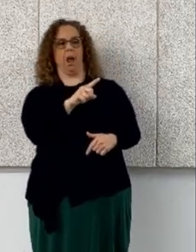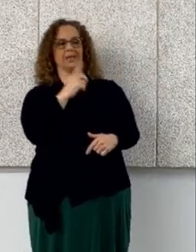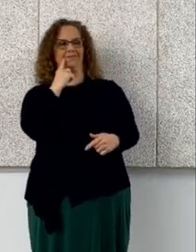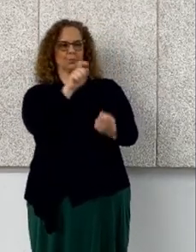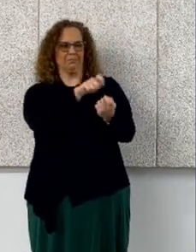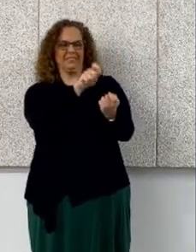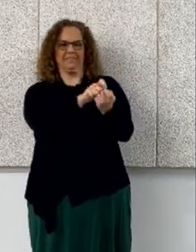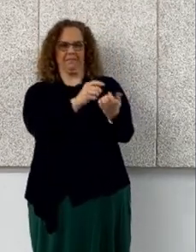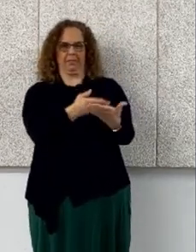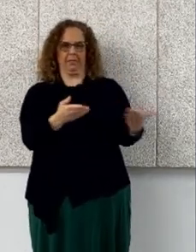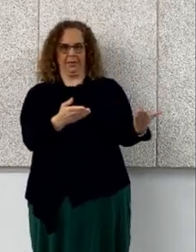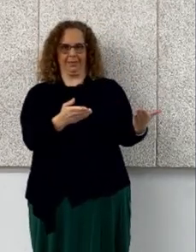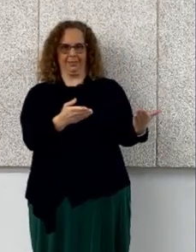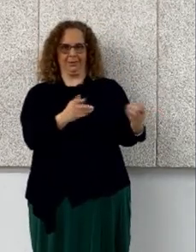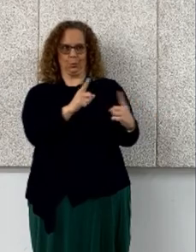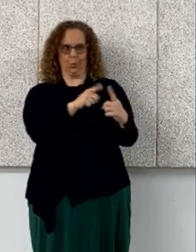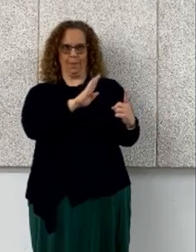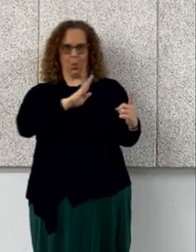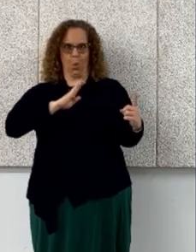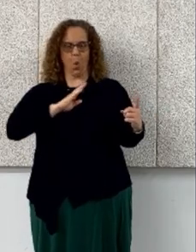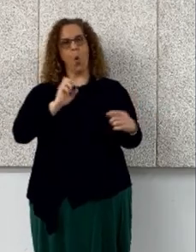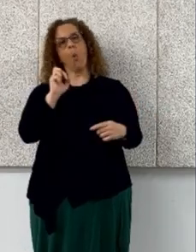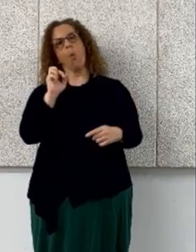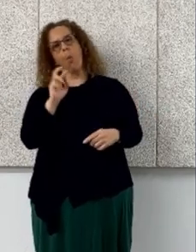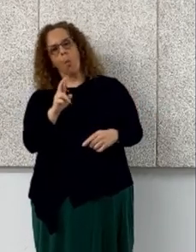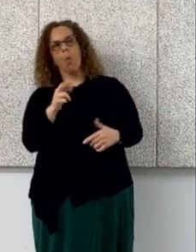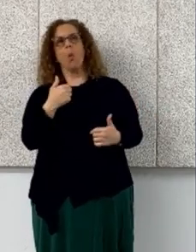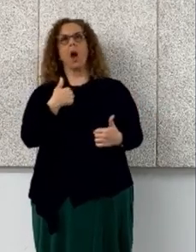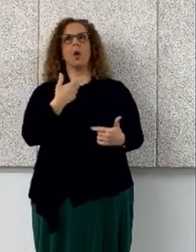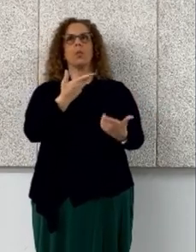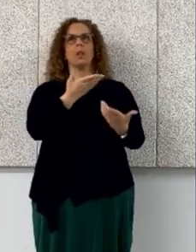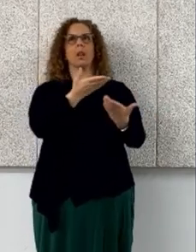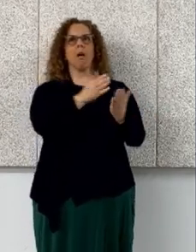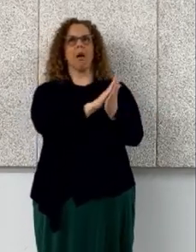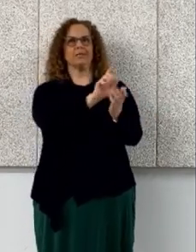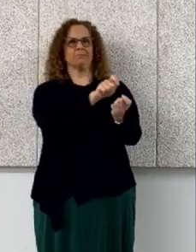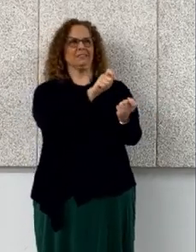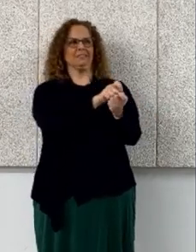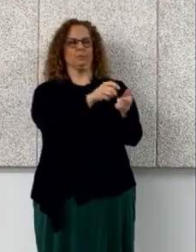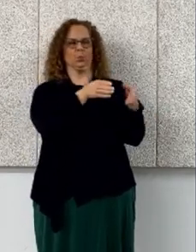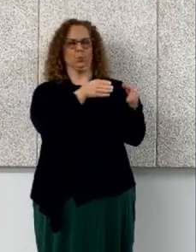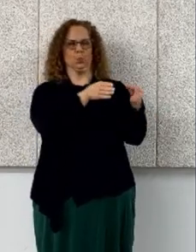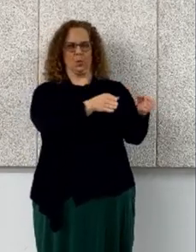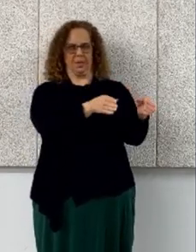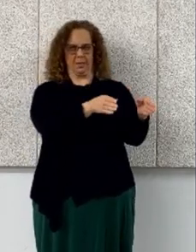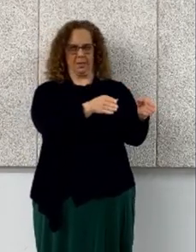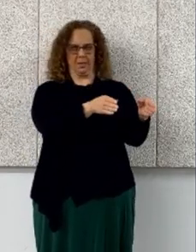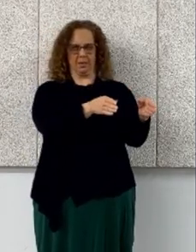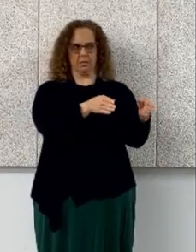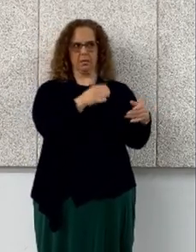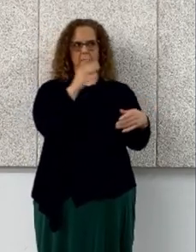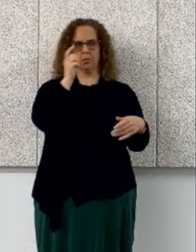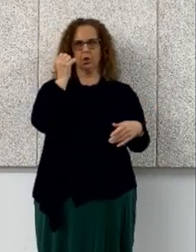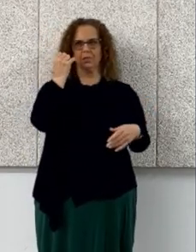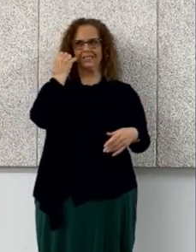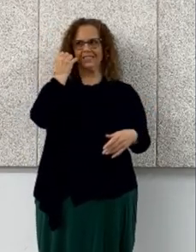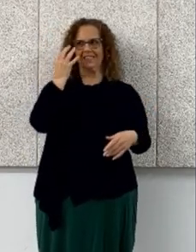things. Or I'm gonna ask you in a specific way, because if I keep telling you to give me ideas and I